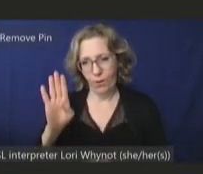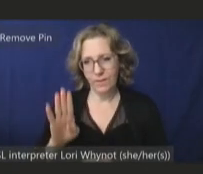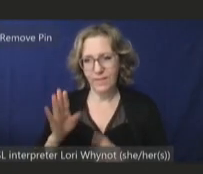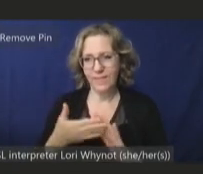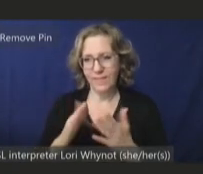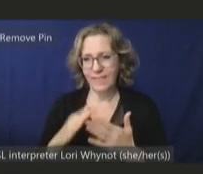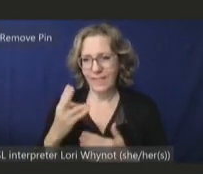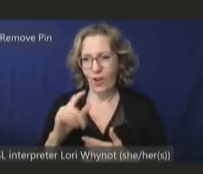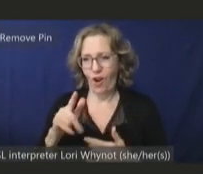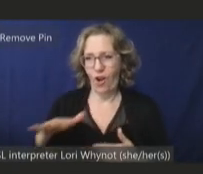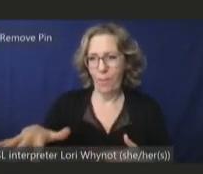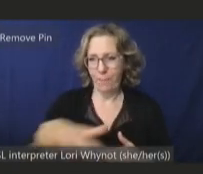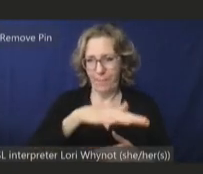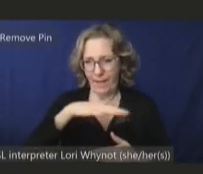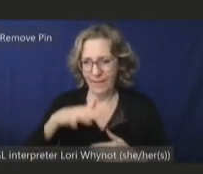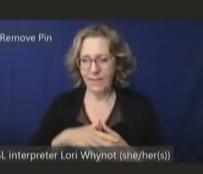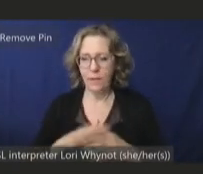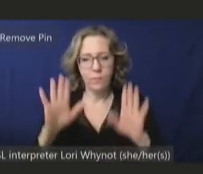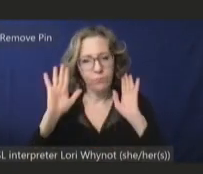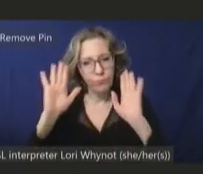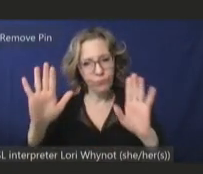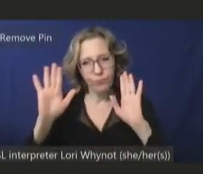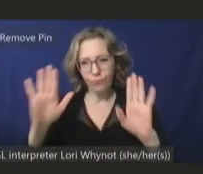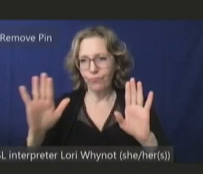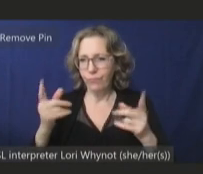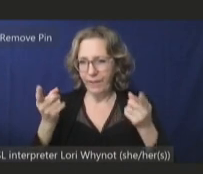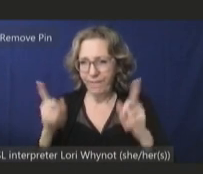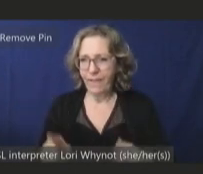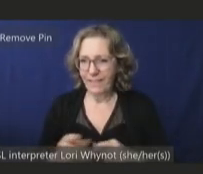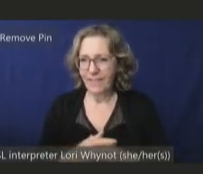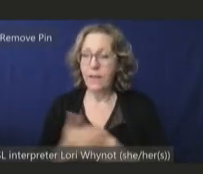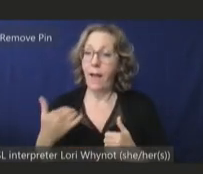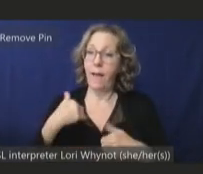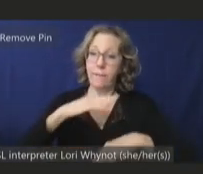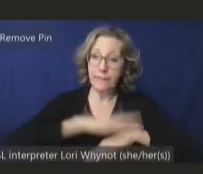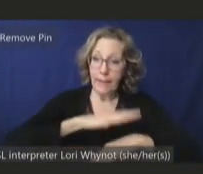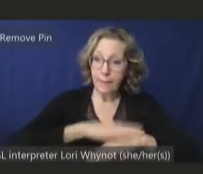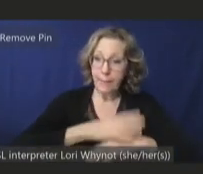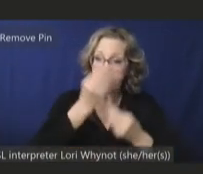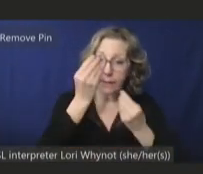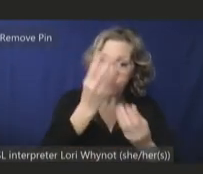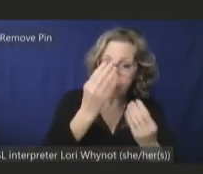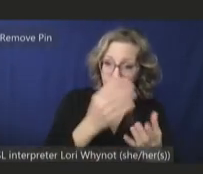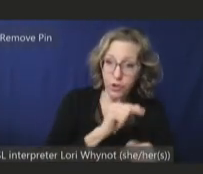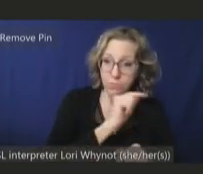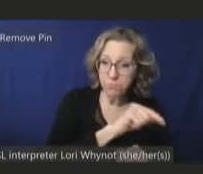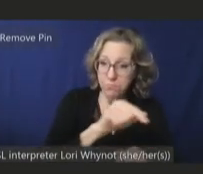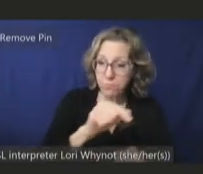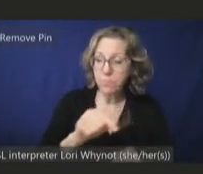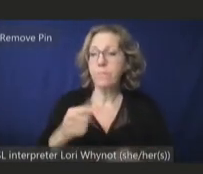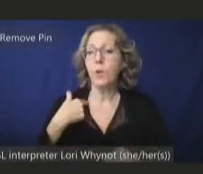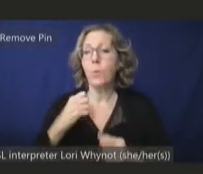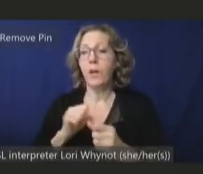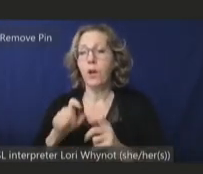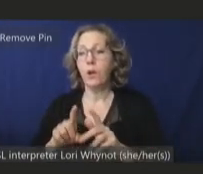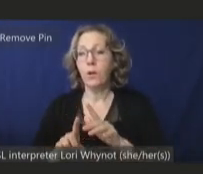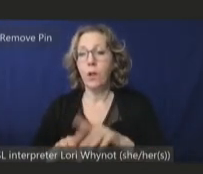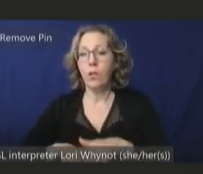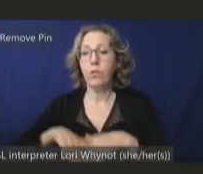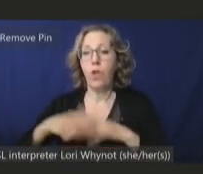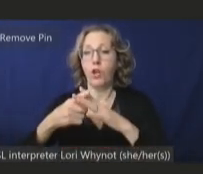have, it's a great event if you've never been there. We have information tables. We are launching our Boston Breaks campaign